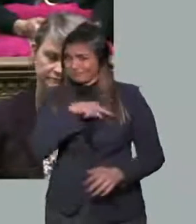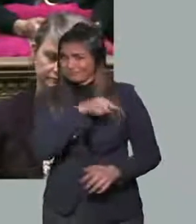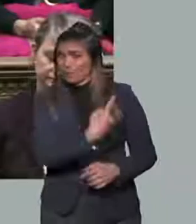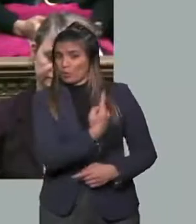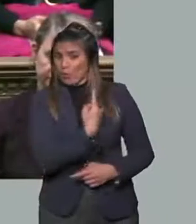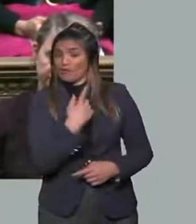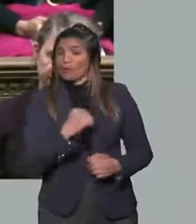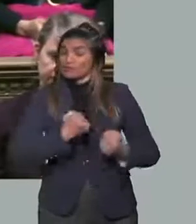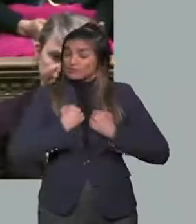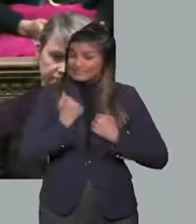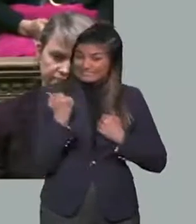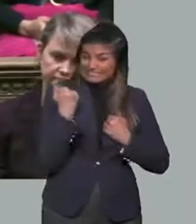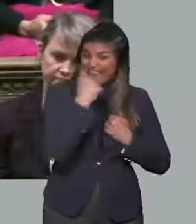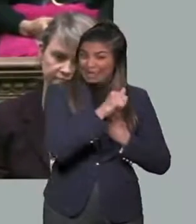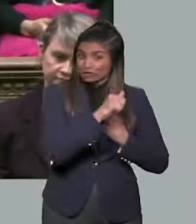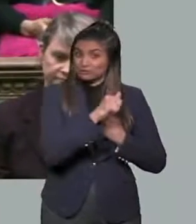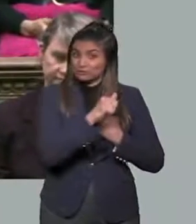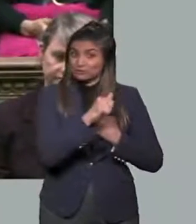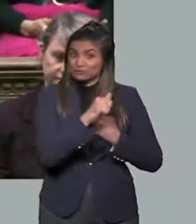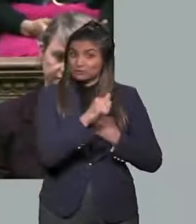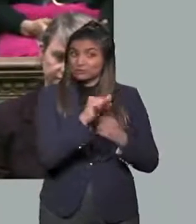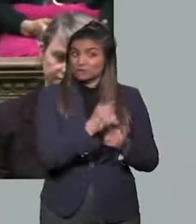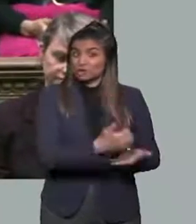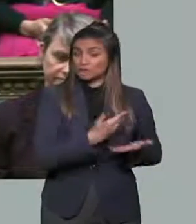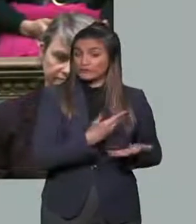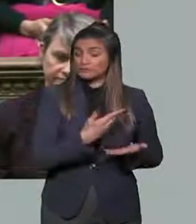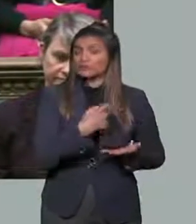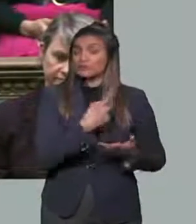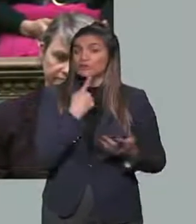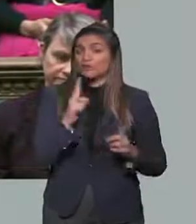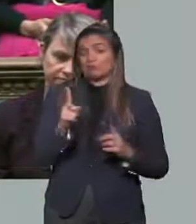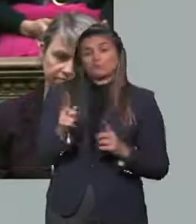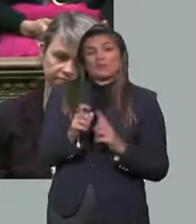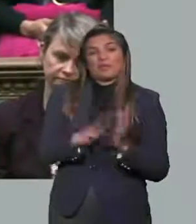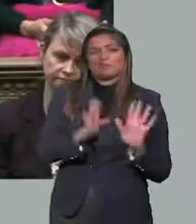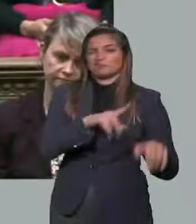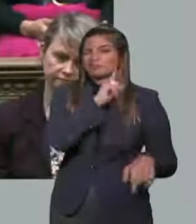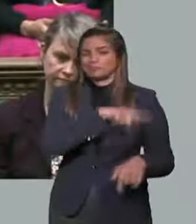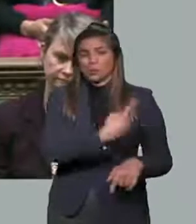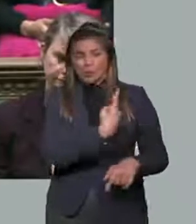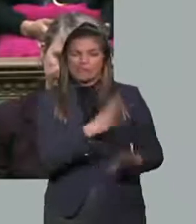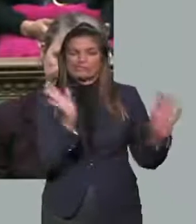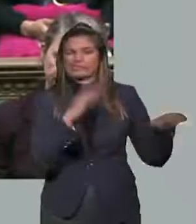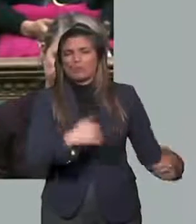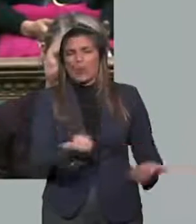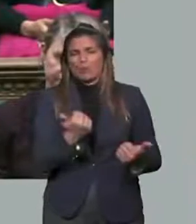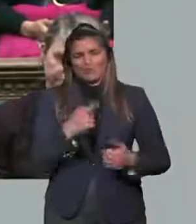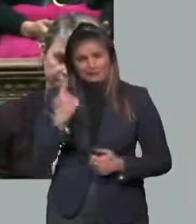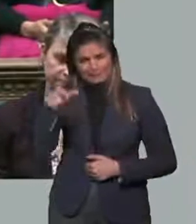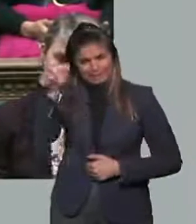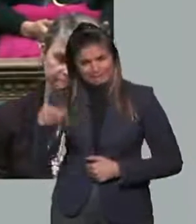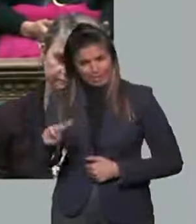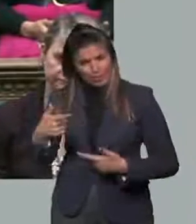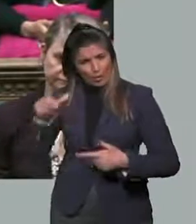services, granting a Russian oligarch, the son and business partner of a KGB spy, a seat here in